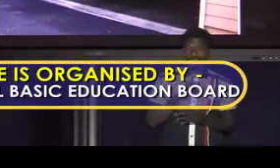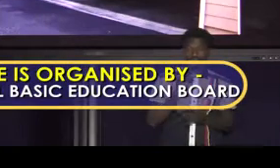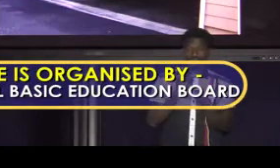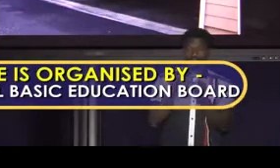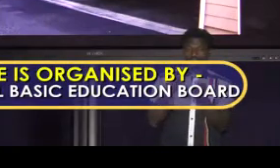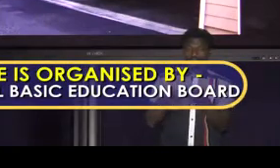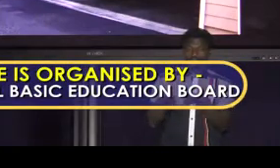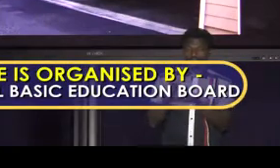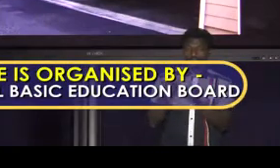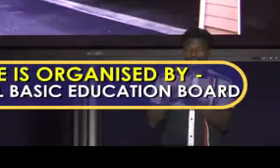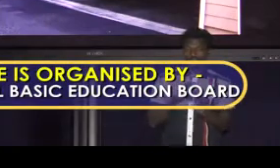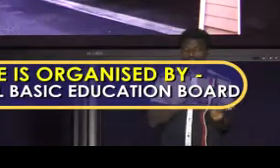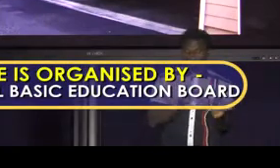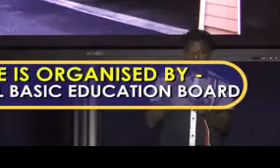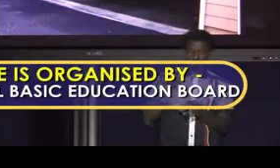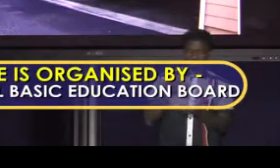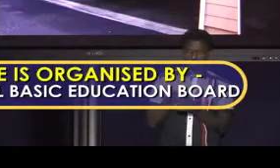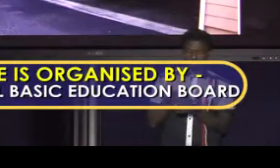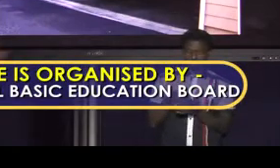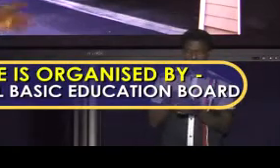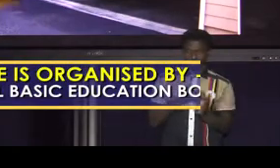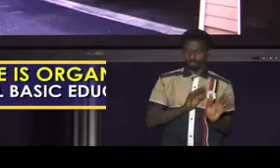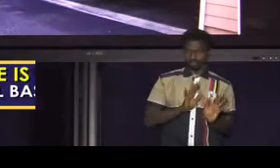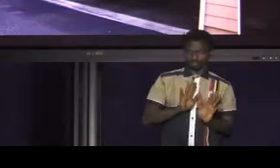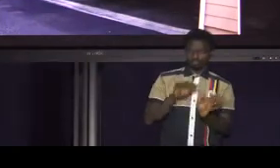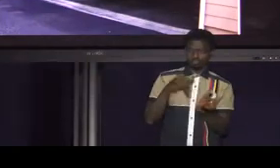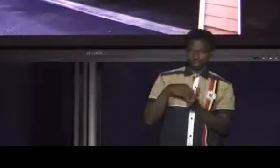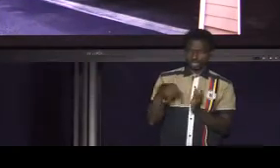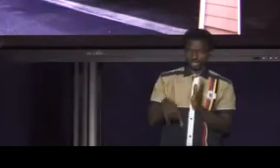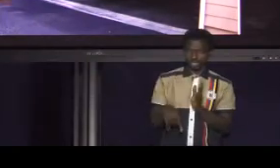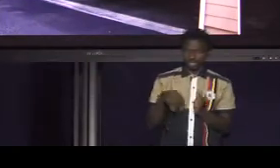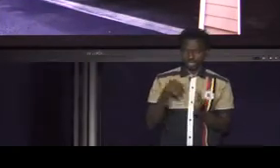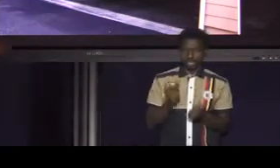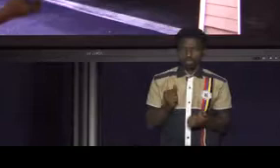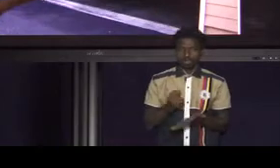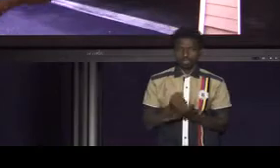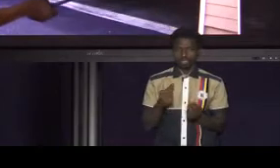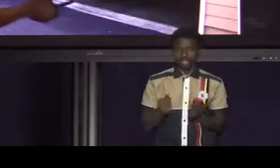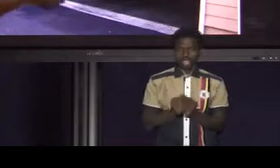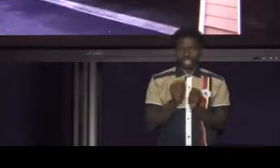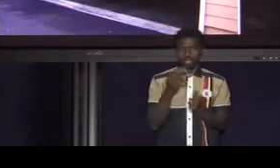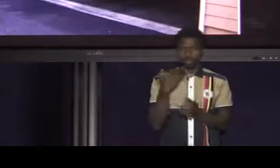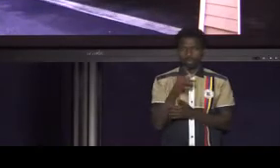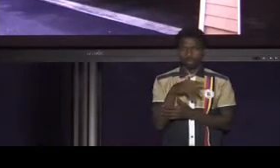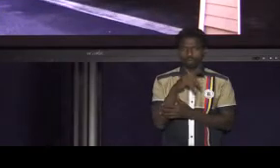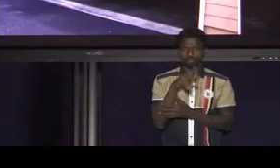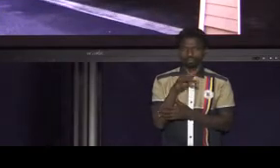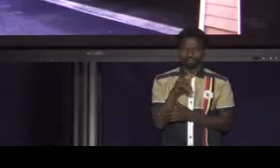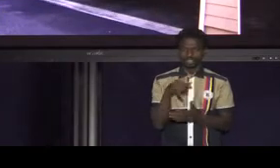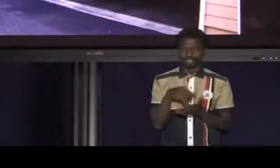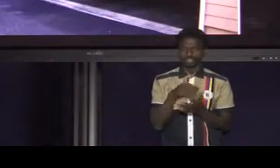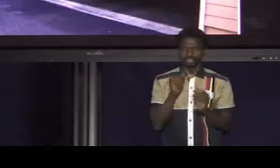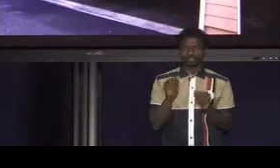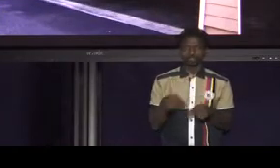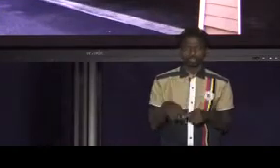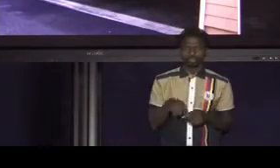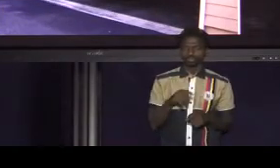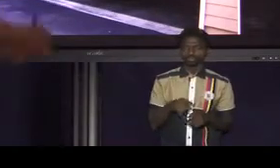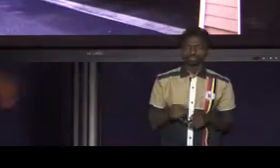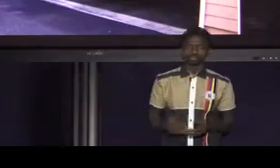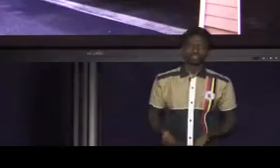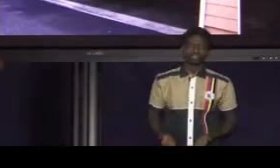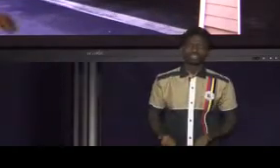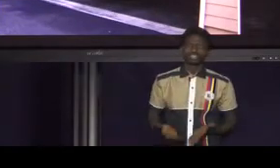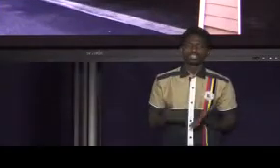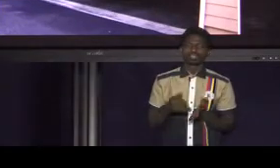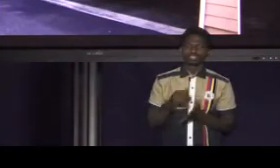it down? So that's with the help of pulley that is possible. So this door will be lifted, and when you want to bring it, you can